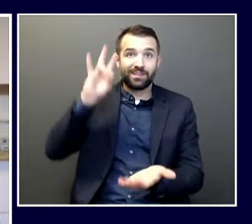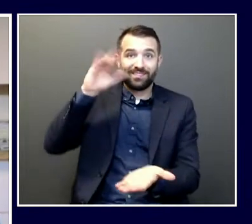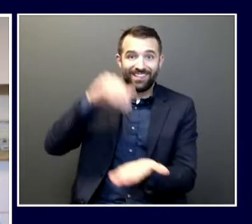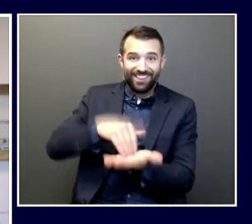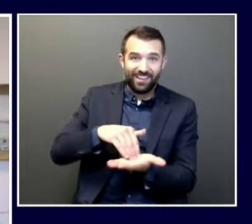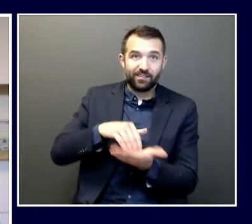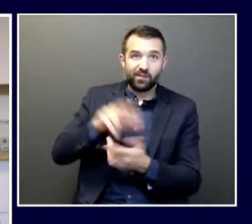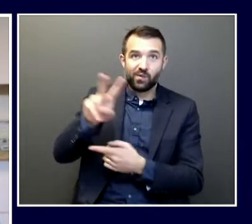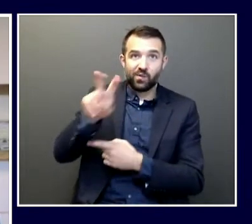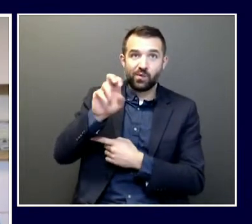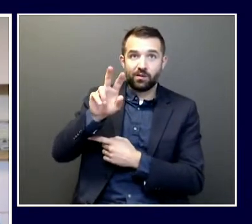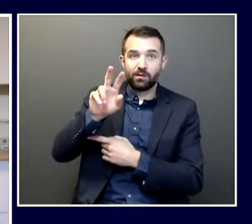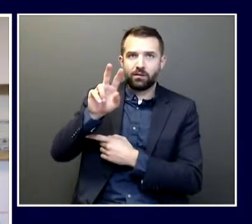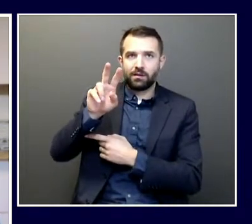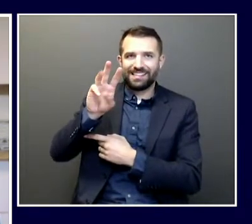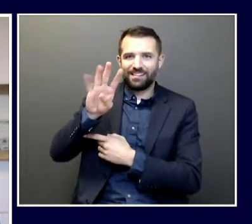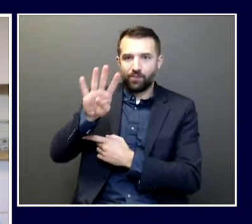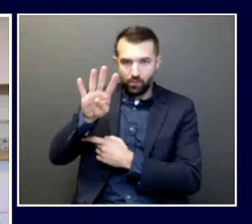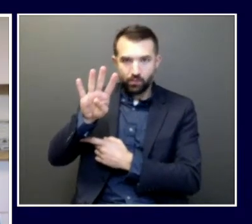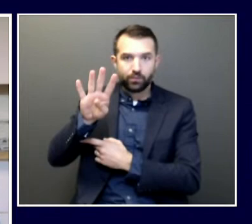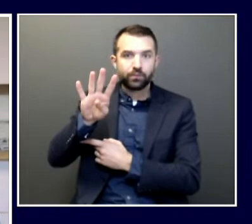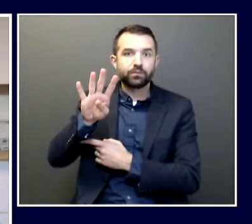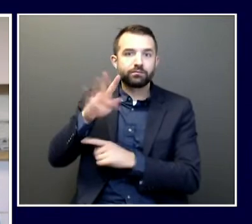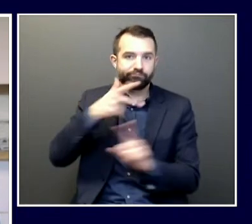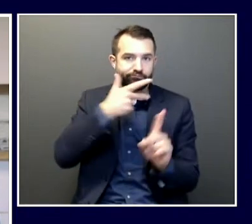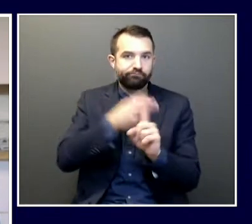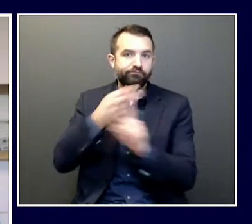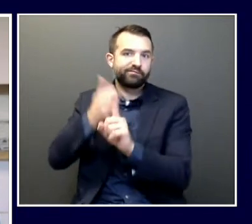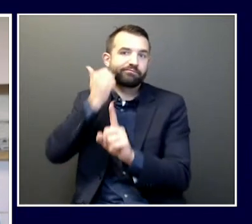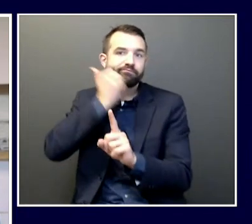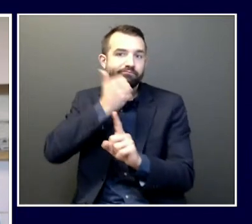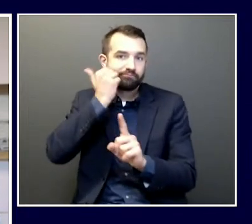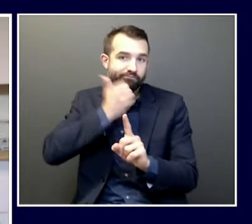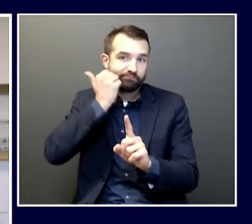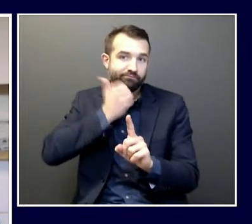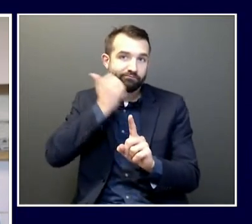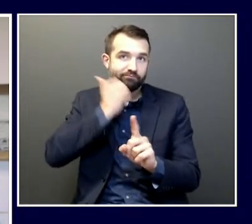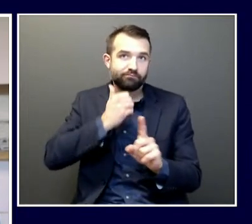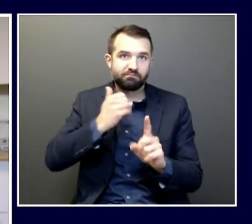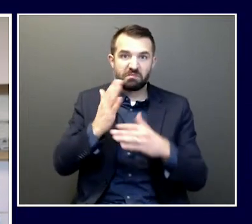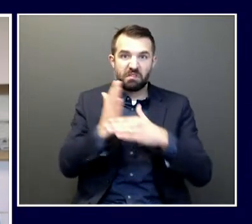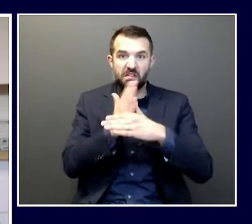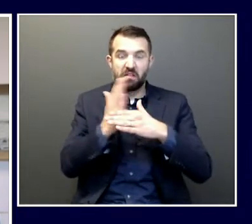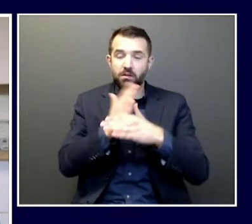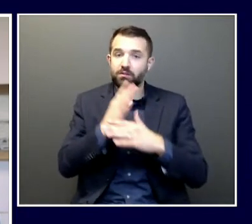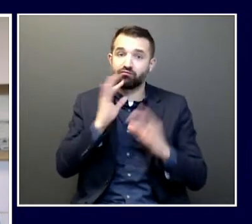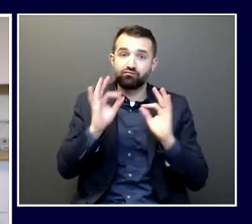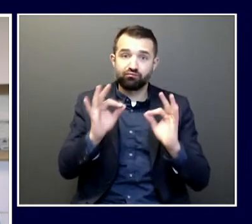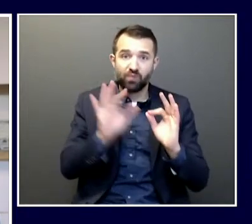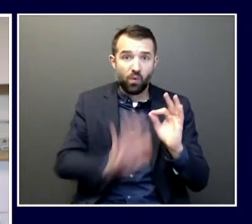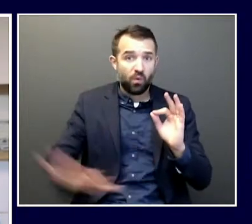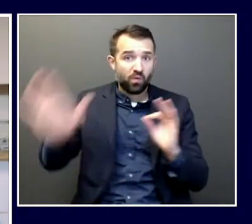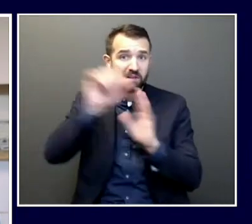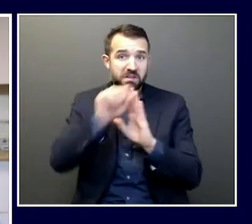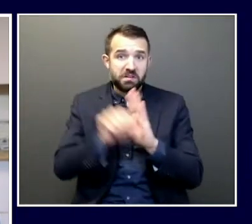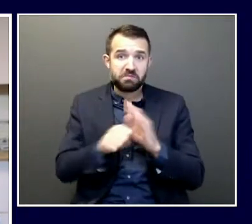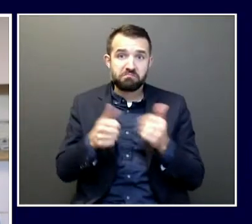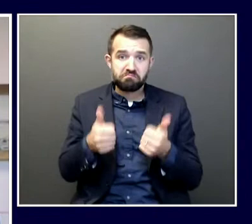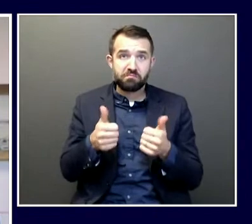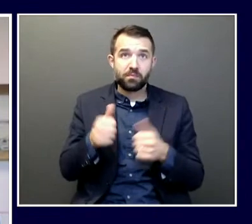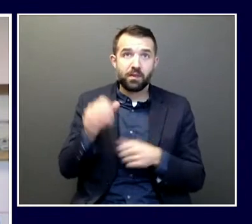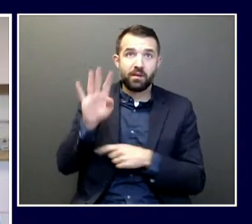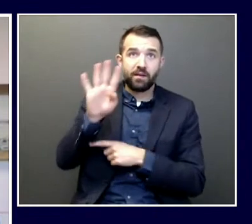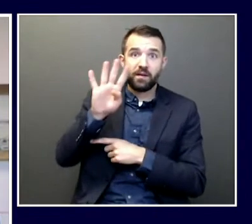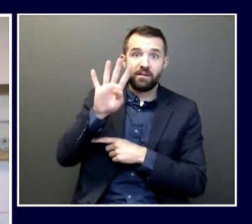7,264 doses every single day on average across the entire state. That's a 40% increase